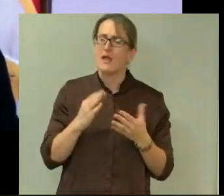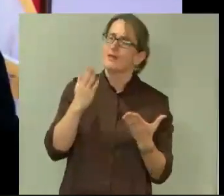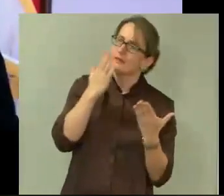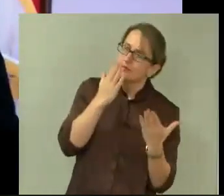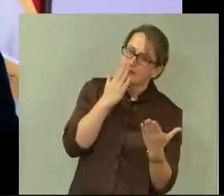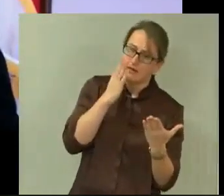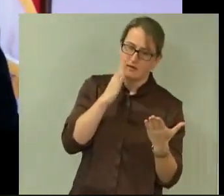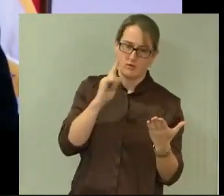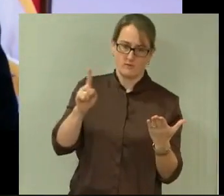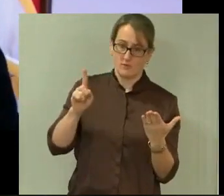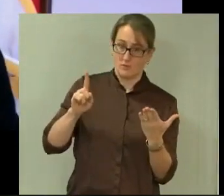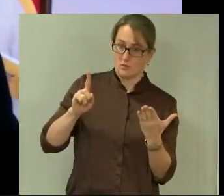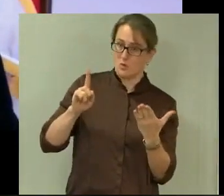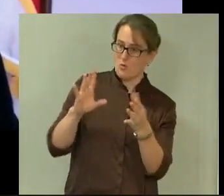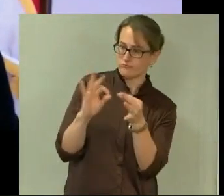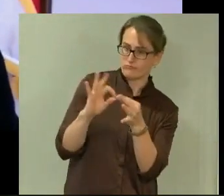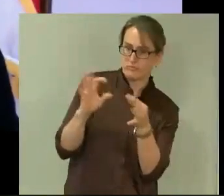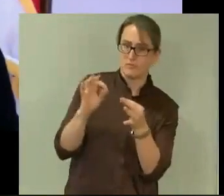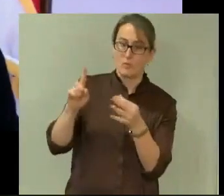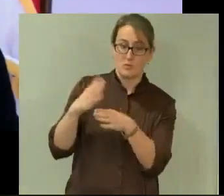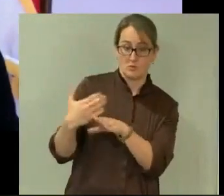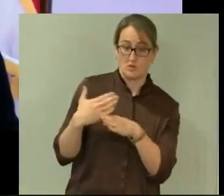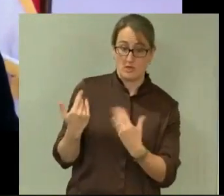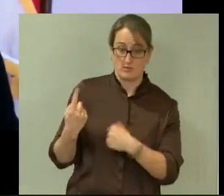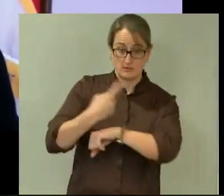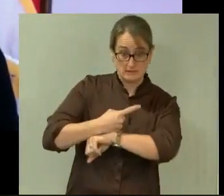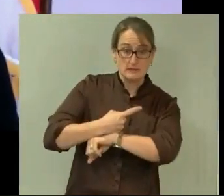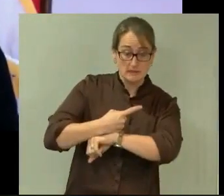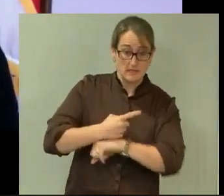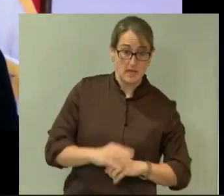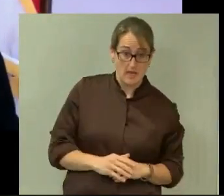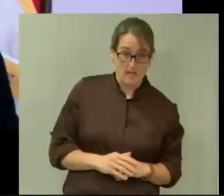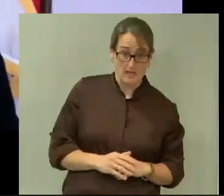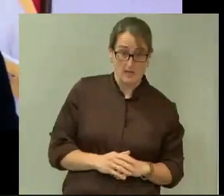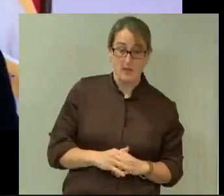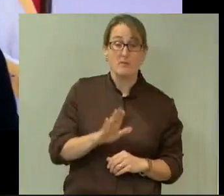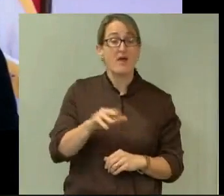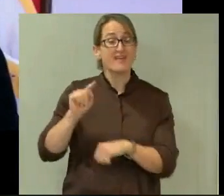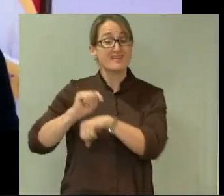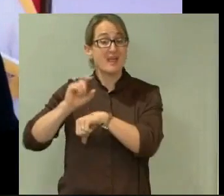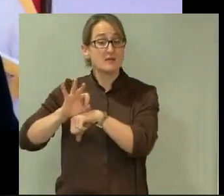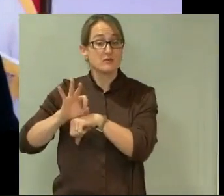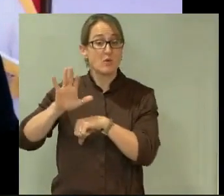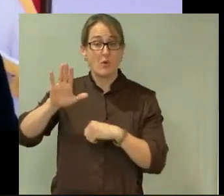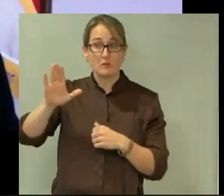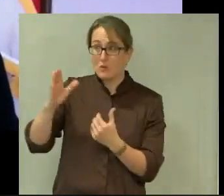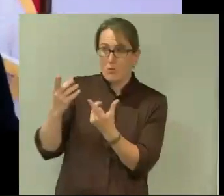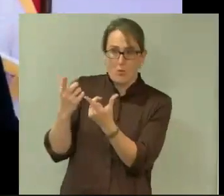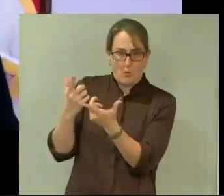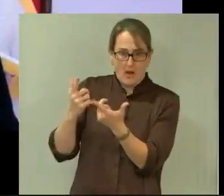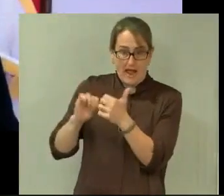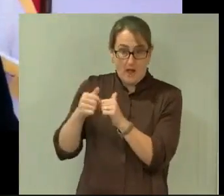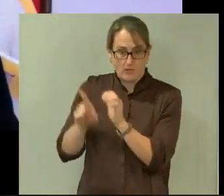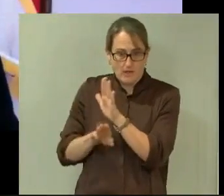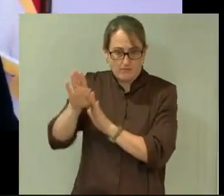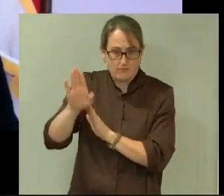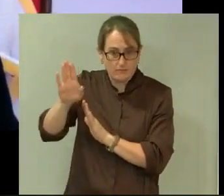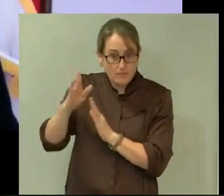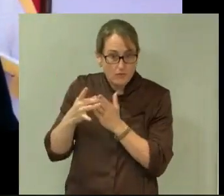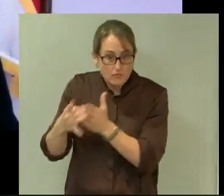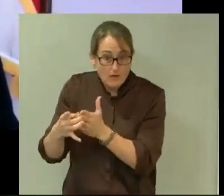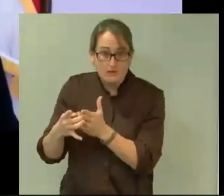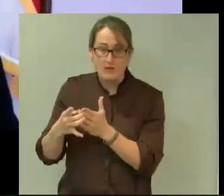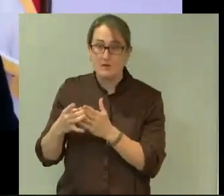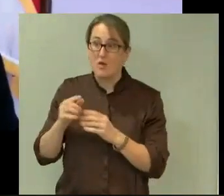what you shared today. But I want you all to know that what's been informing this task force is the work of every educational association that you